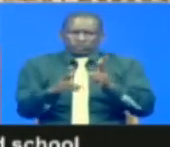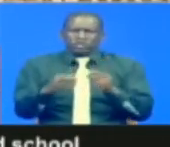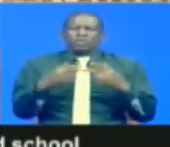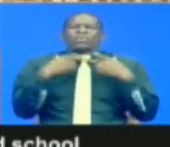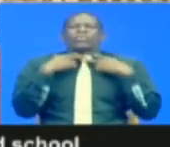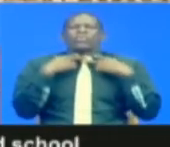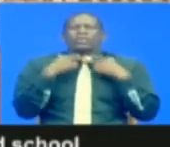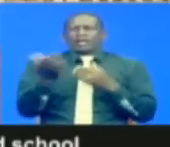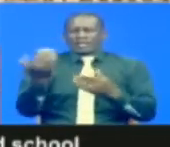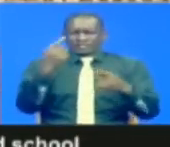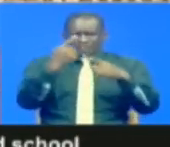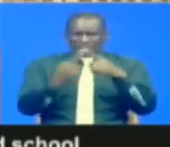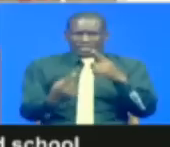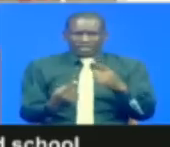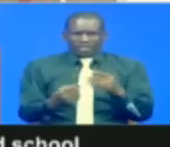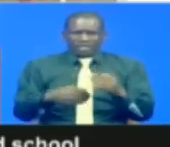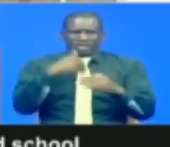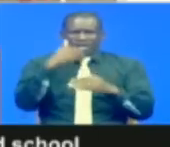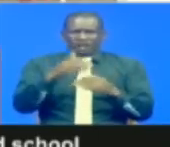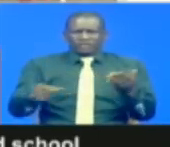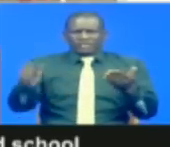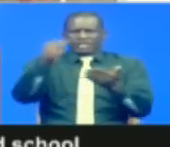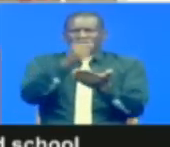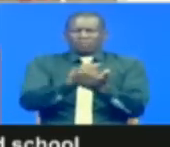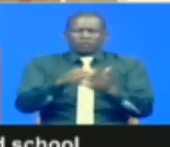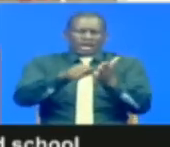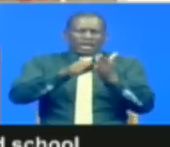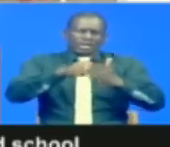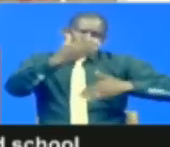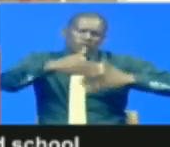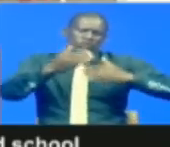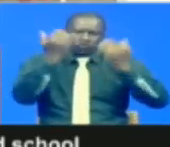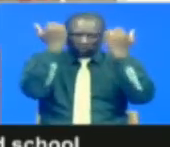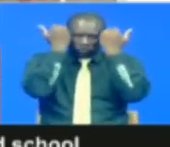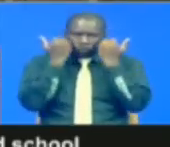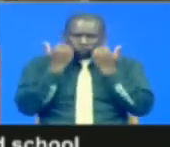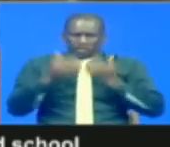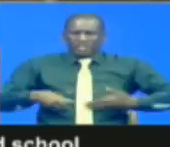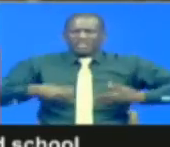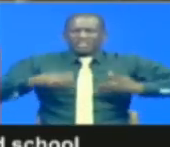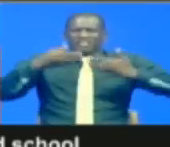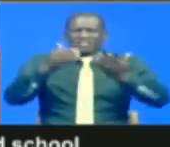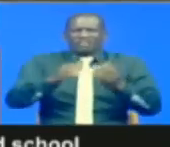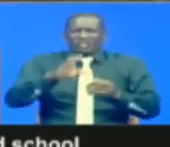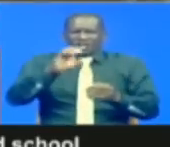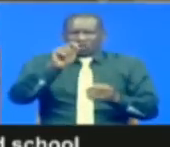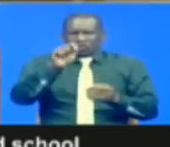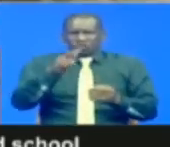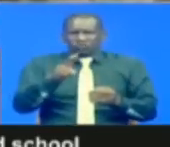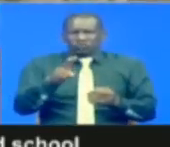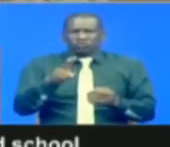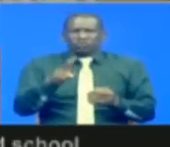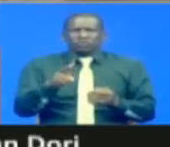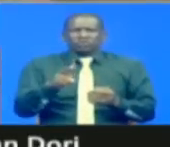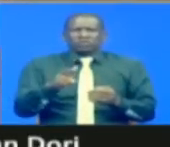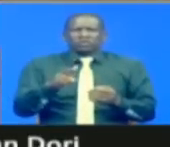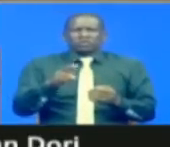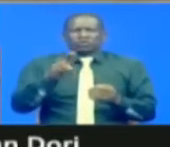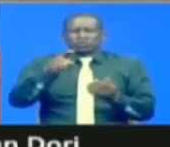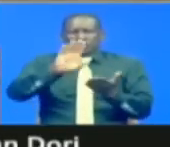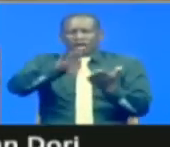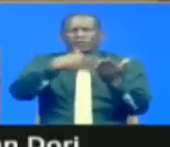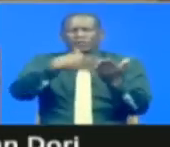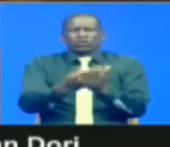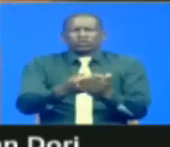late last year after the Employment and Labour Relations Court granted the Central Organization of Trade Unions application to have